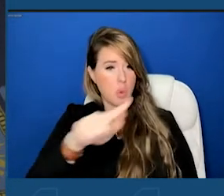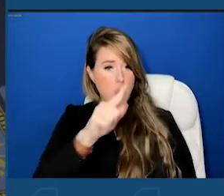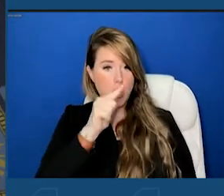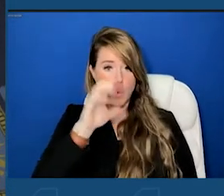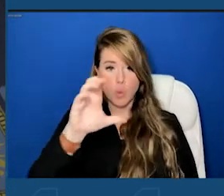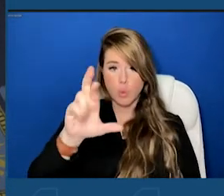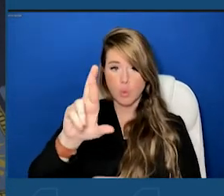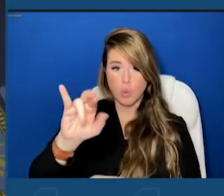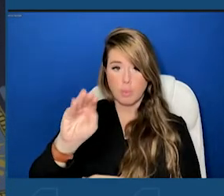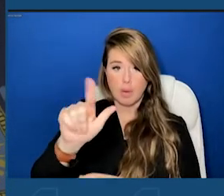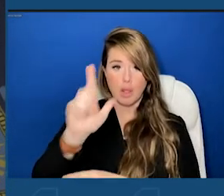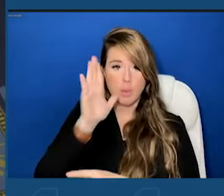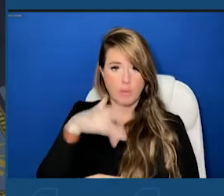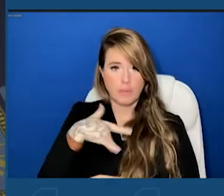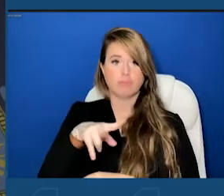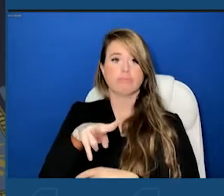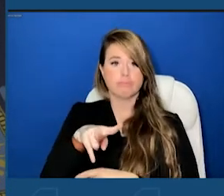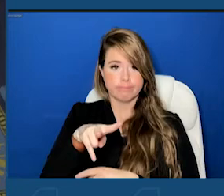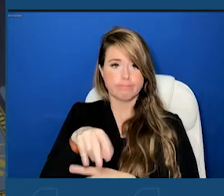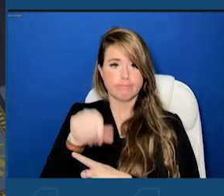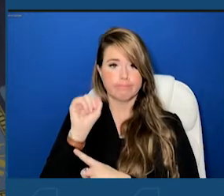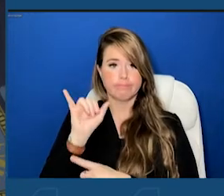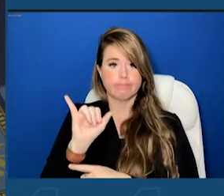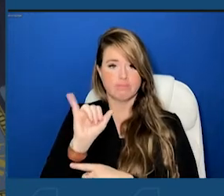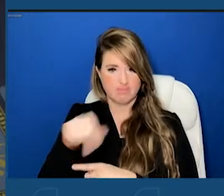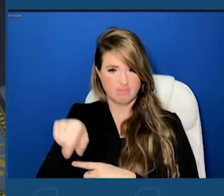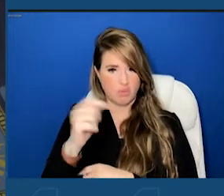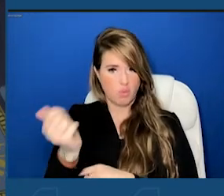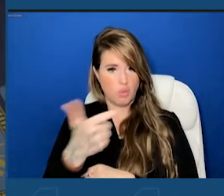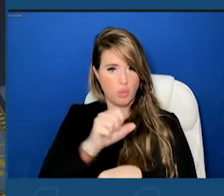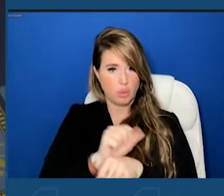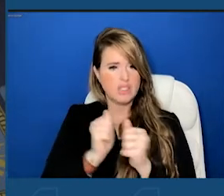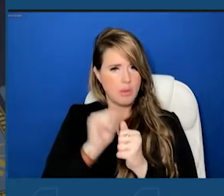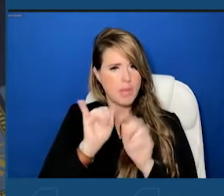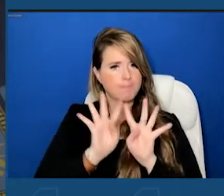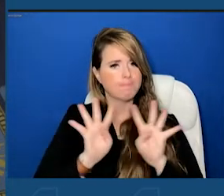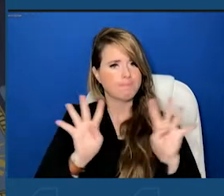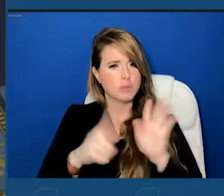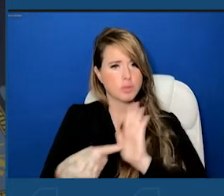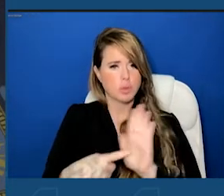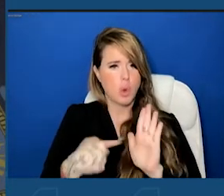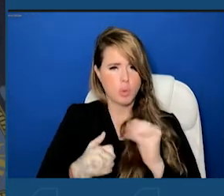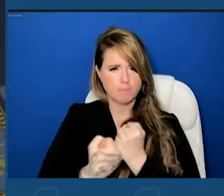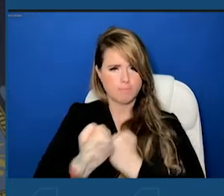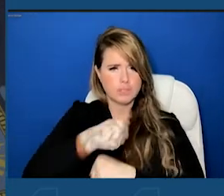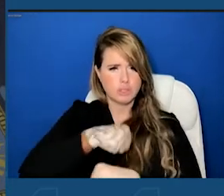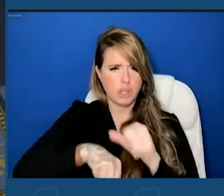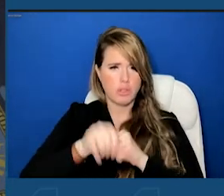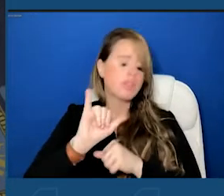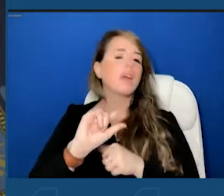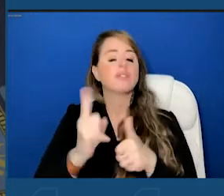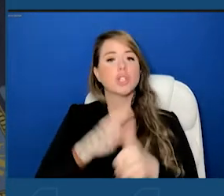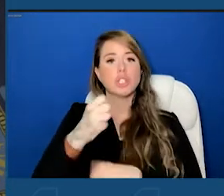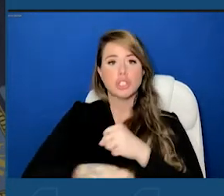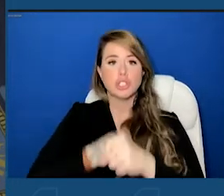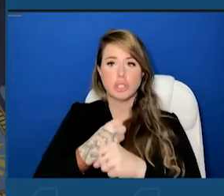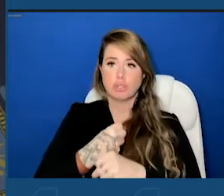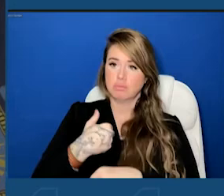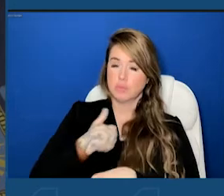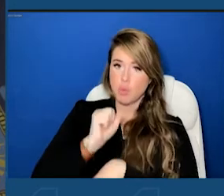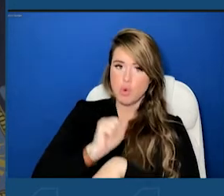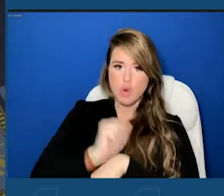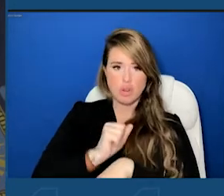past. So we're doubling down. That's just the first year on the job. I had an opportunity to put forth